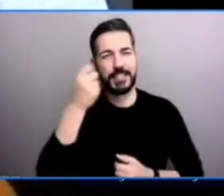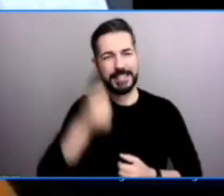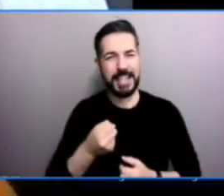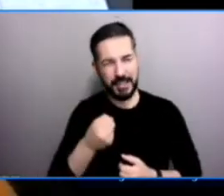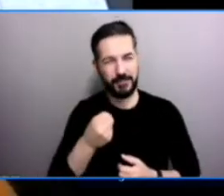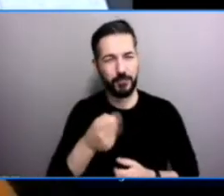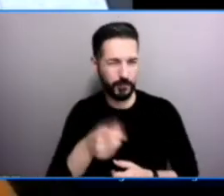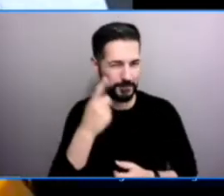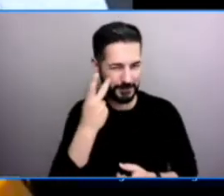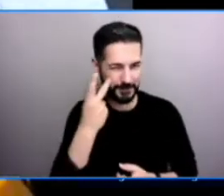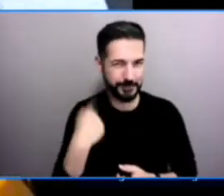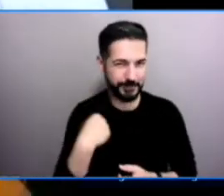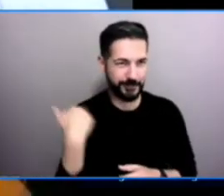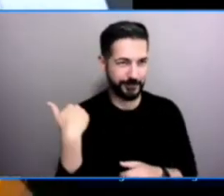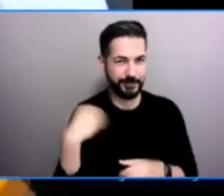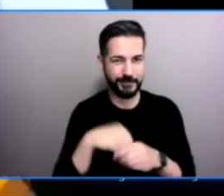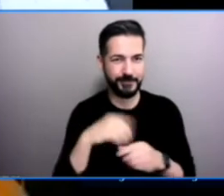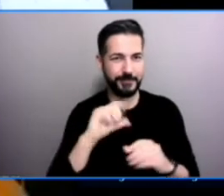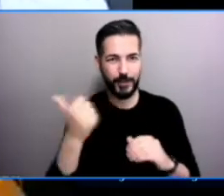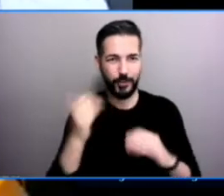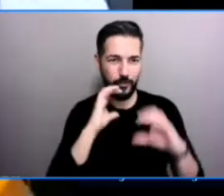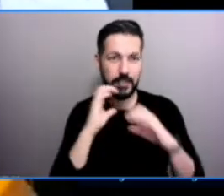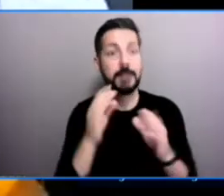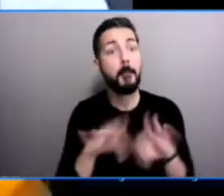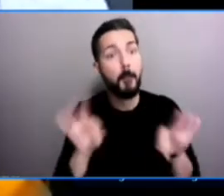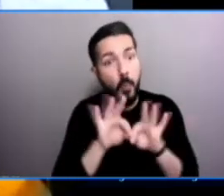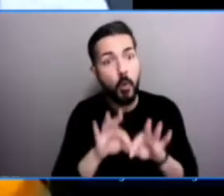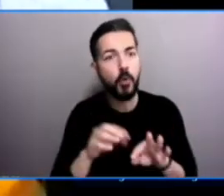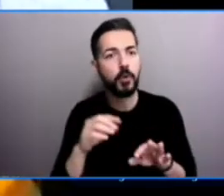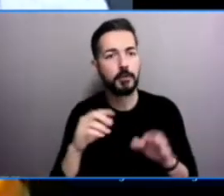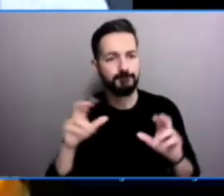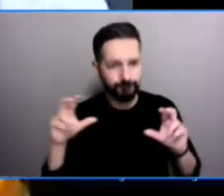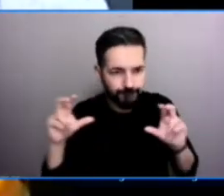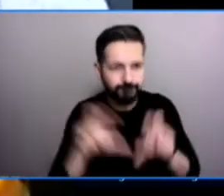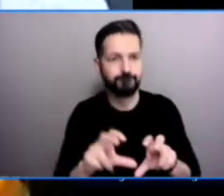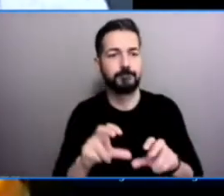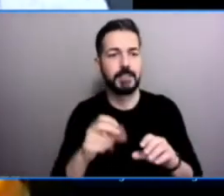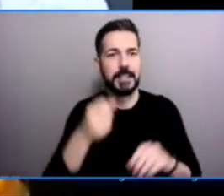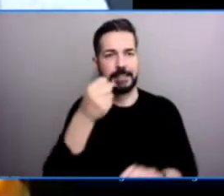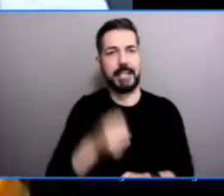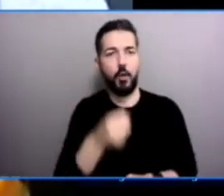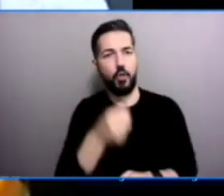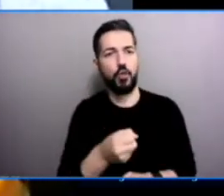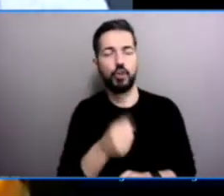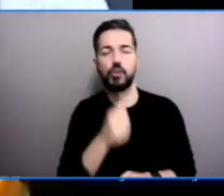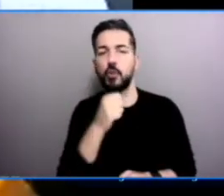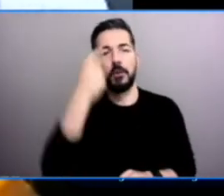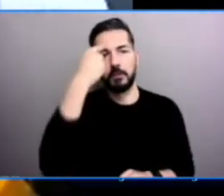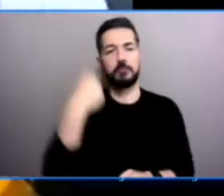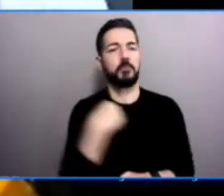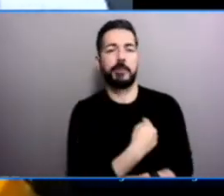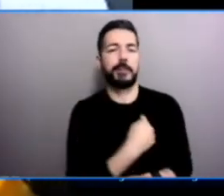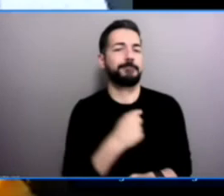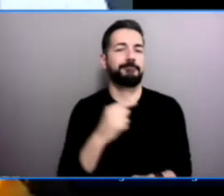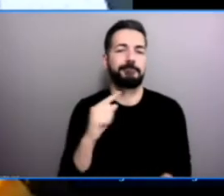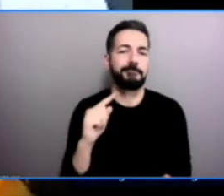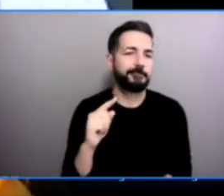organizers in other states, like Colorado in particular, which became the first state to abolish slavery from their